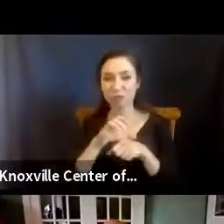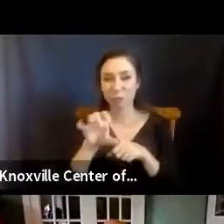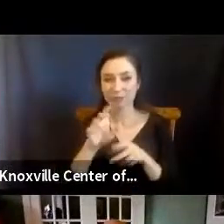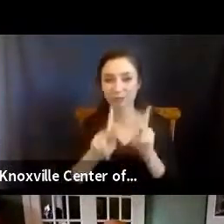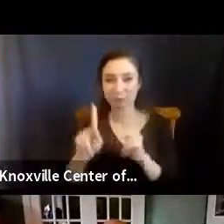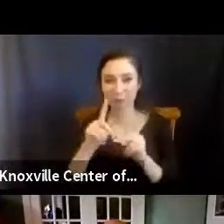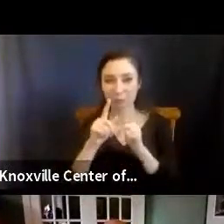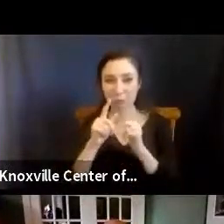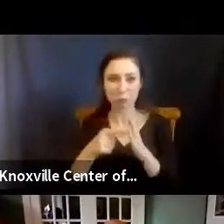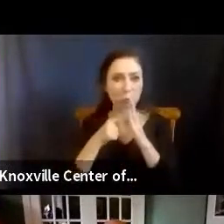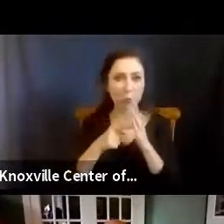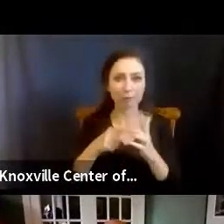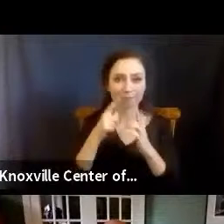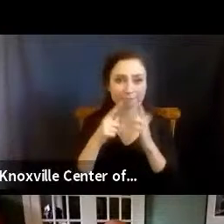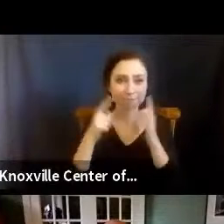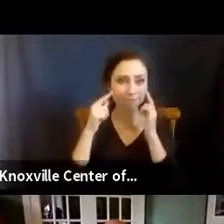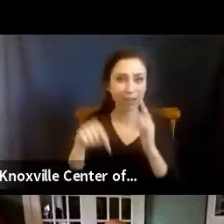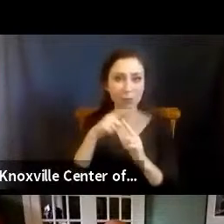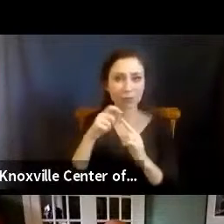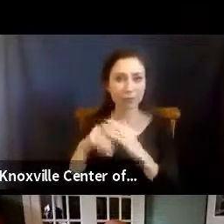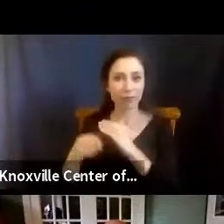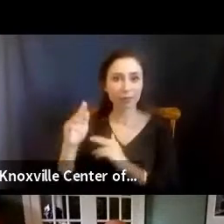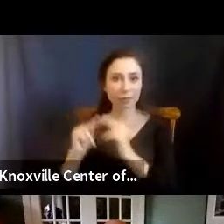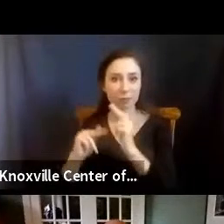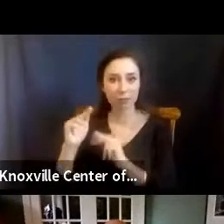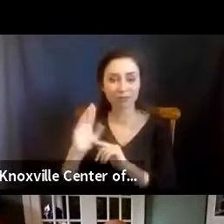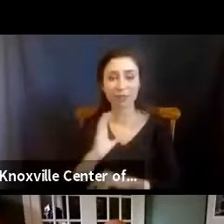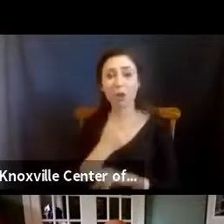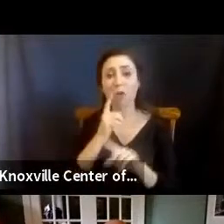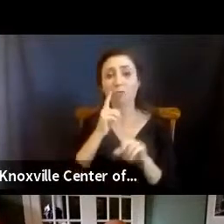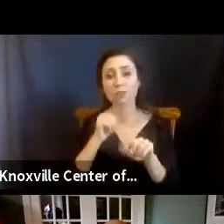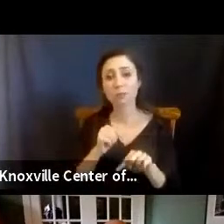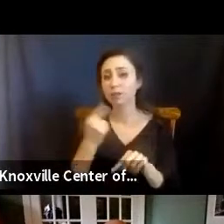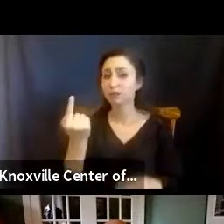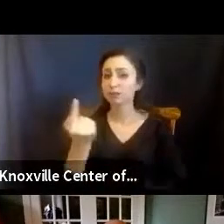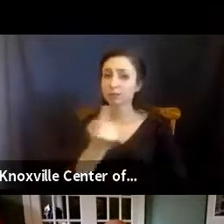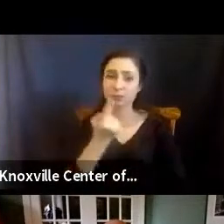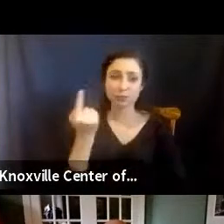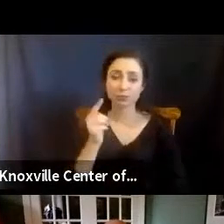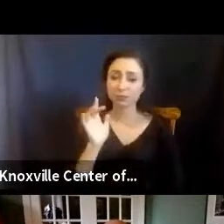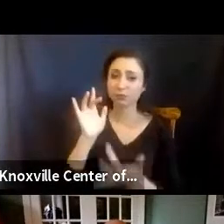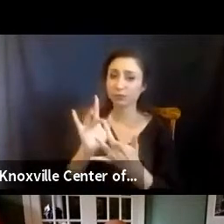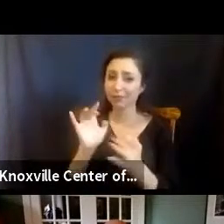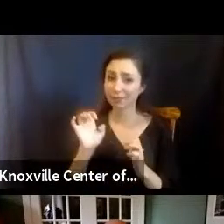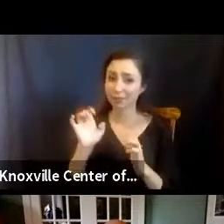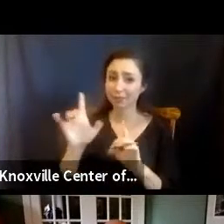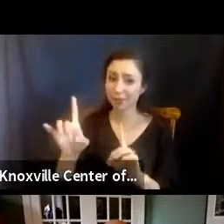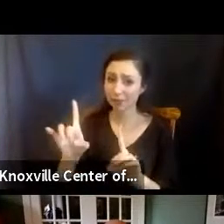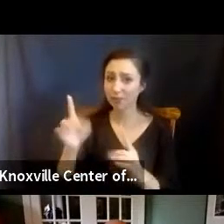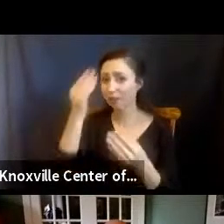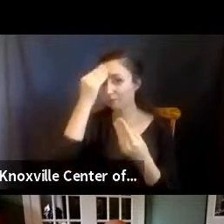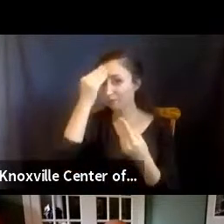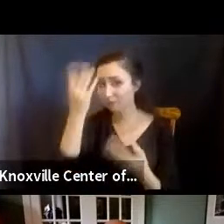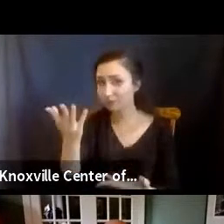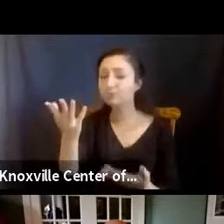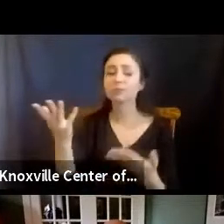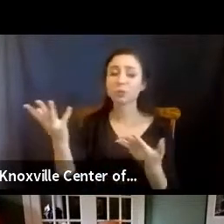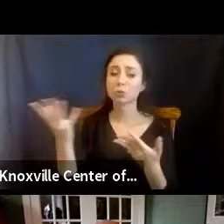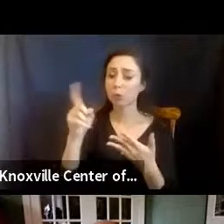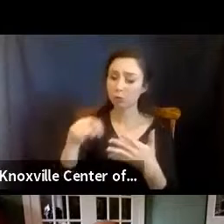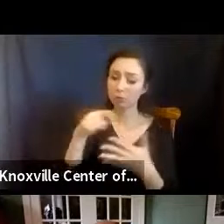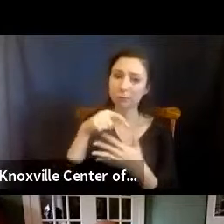masks. Our response to that is always to reach out and educate and inform